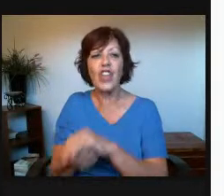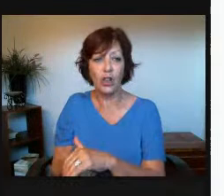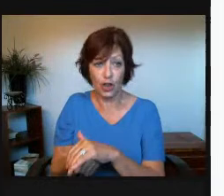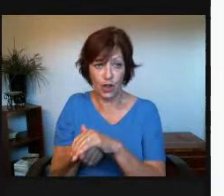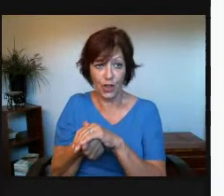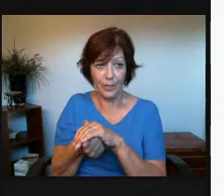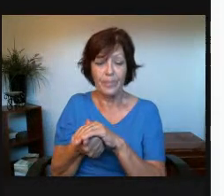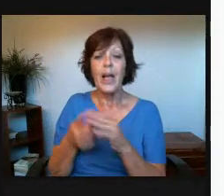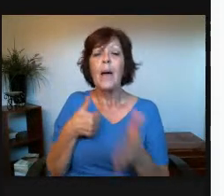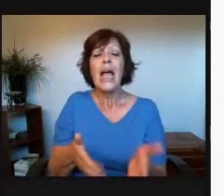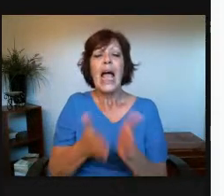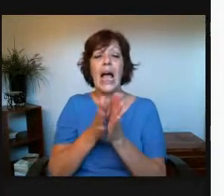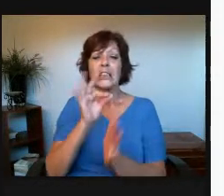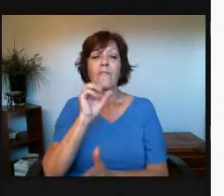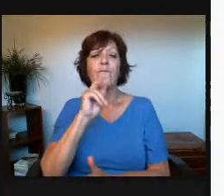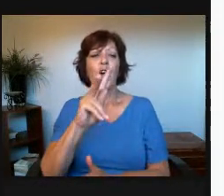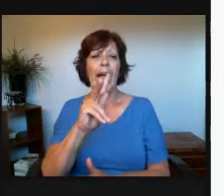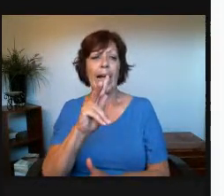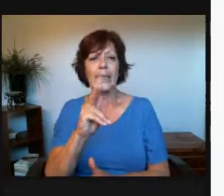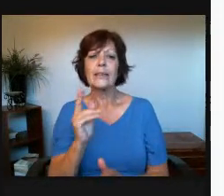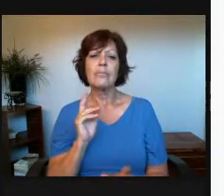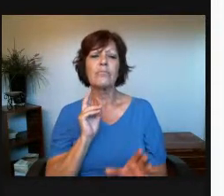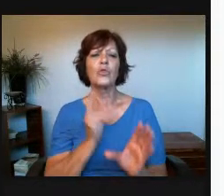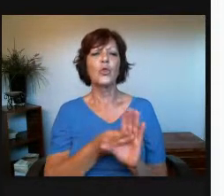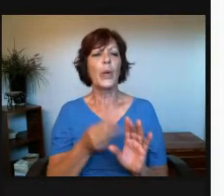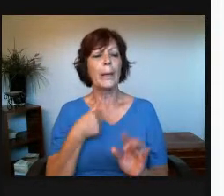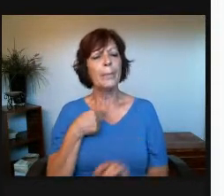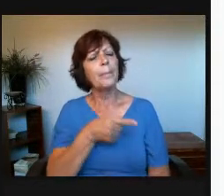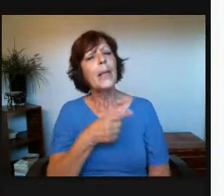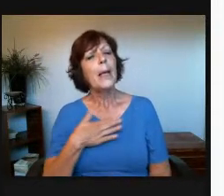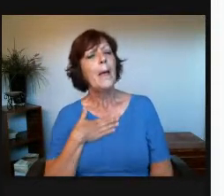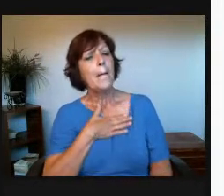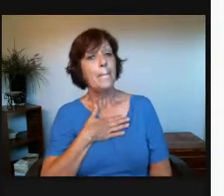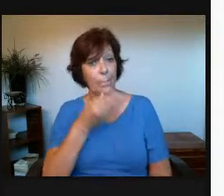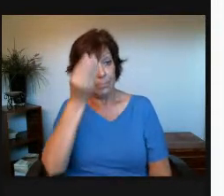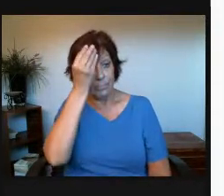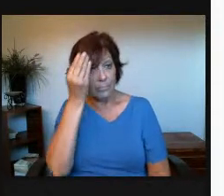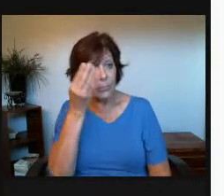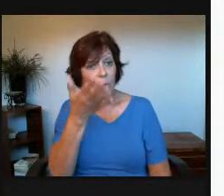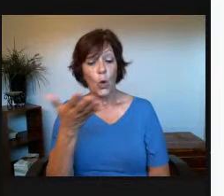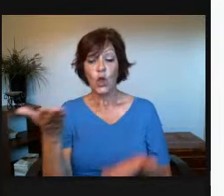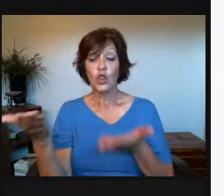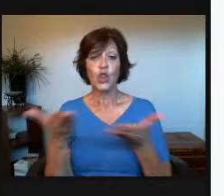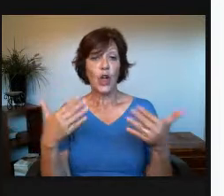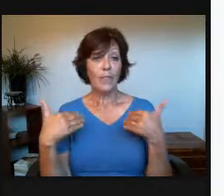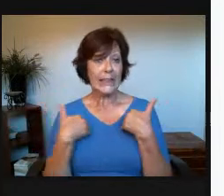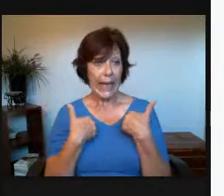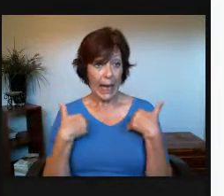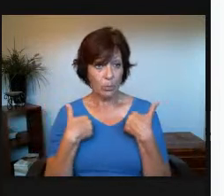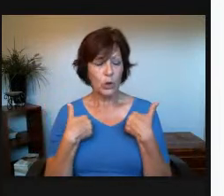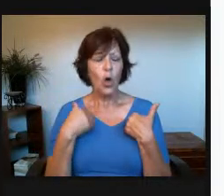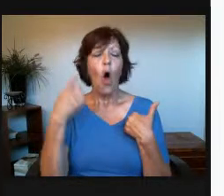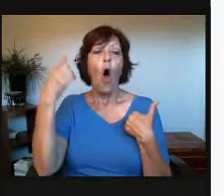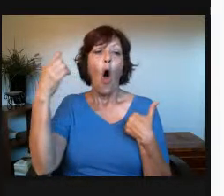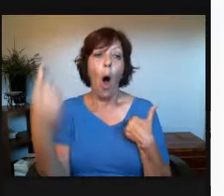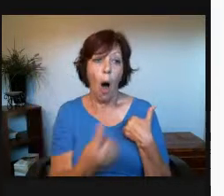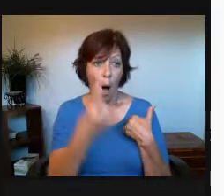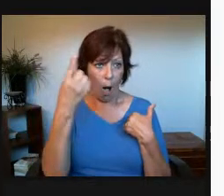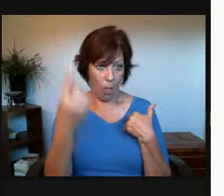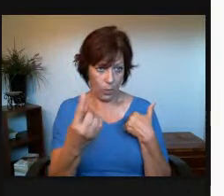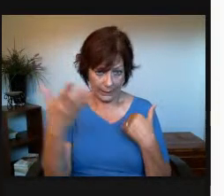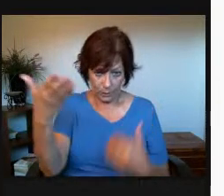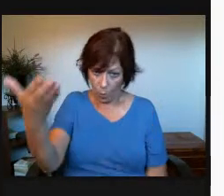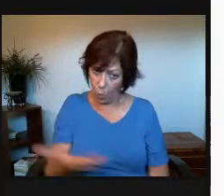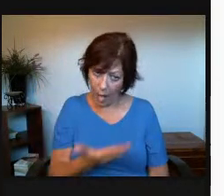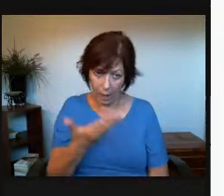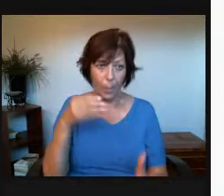ask Frank to join me in this one. Please note that service animals are always welcome by law